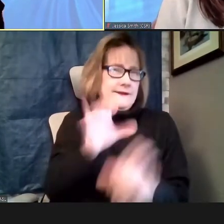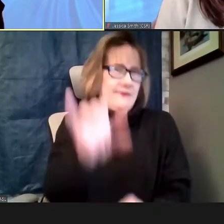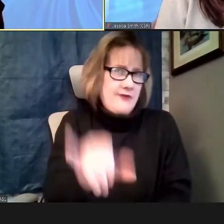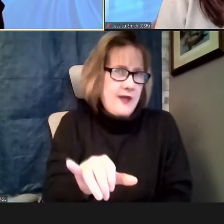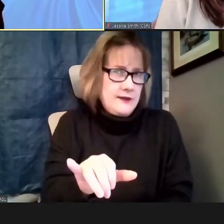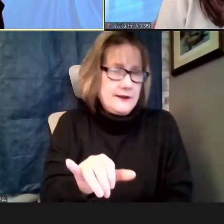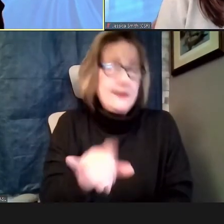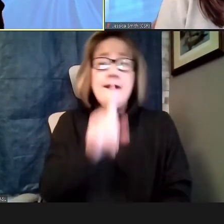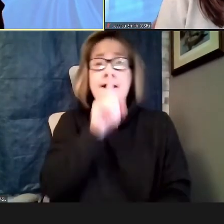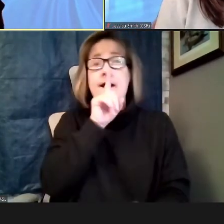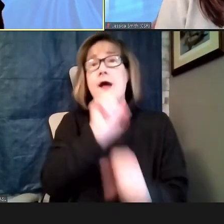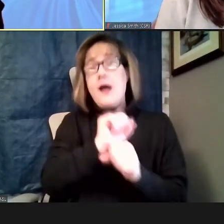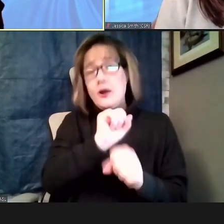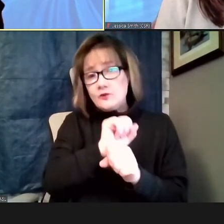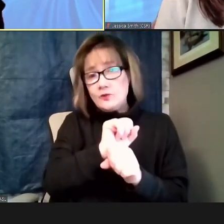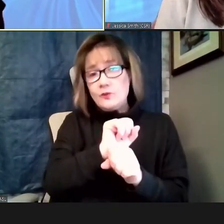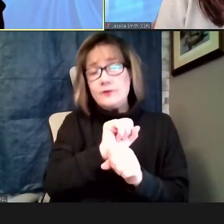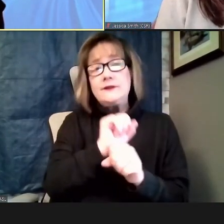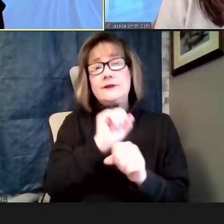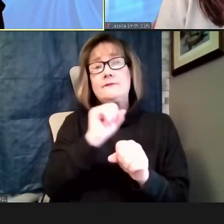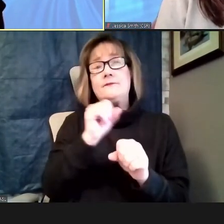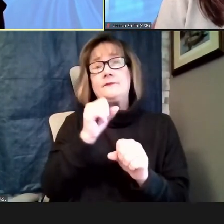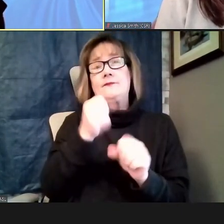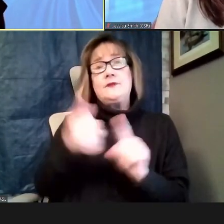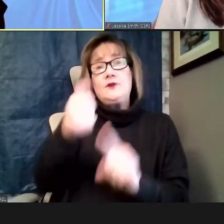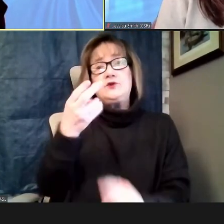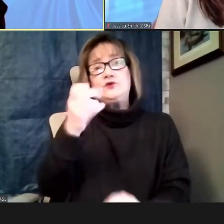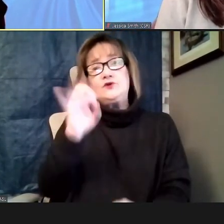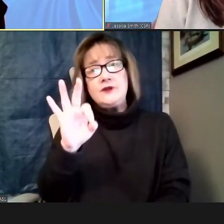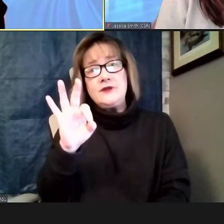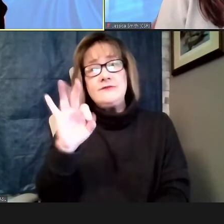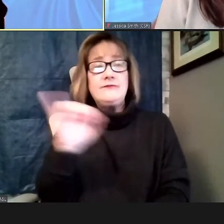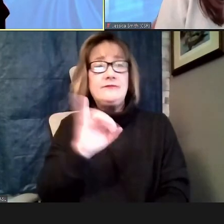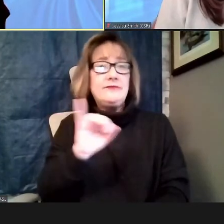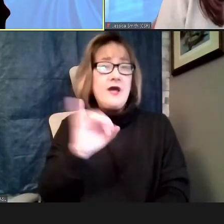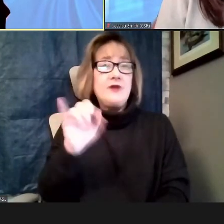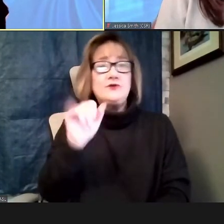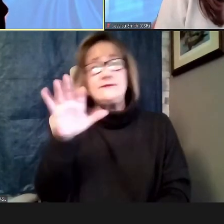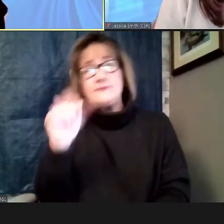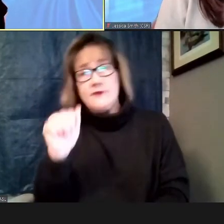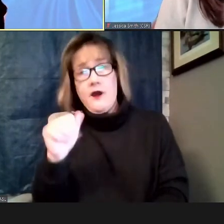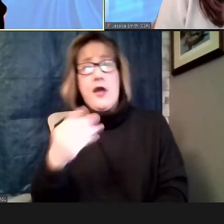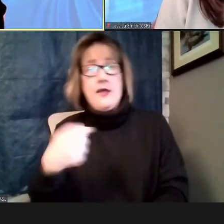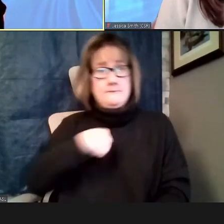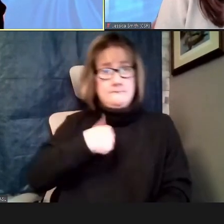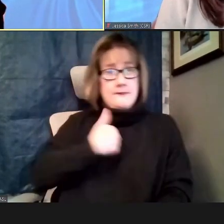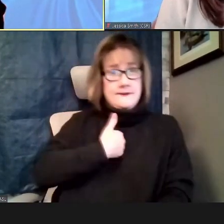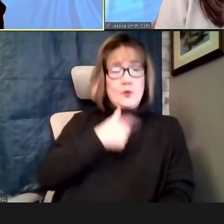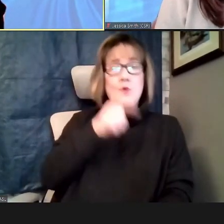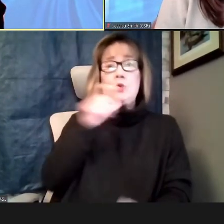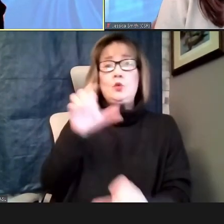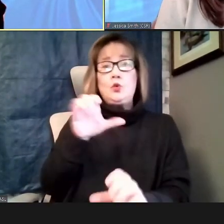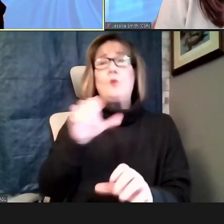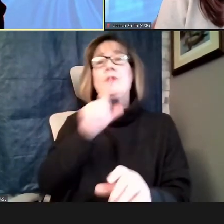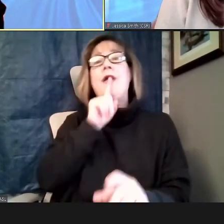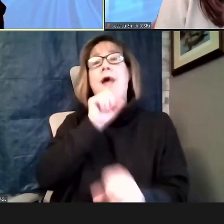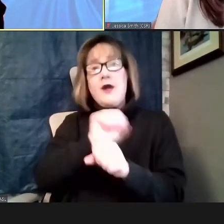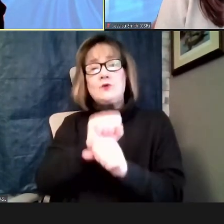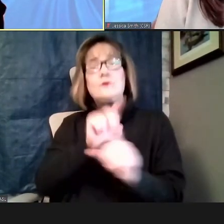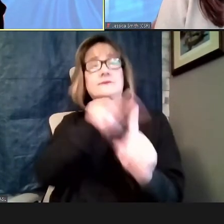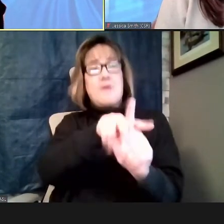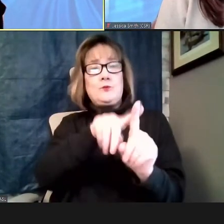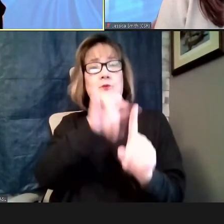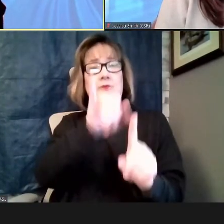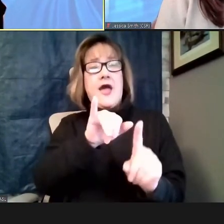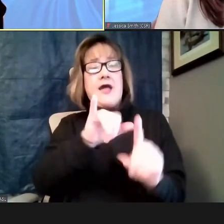is actually the chiefs, so people like Jessica and myself, who do the actual assignment to study sections.